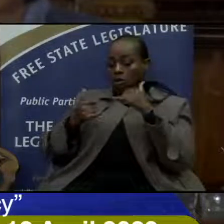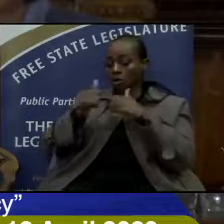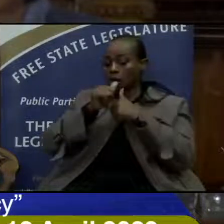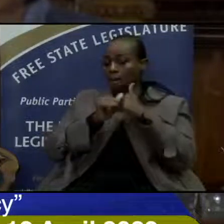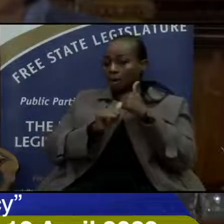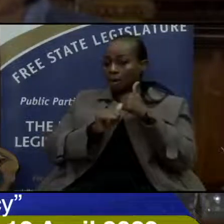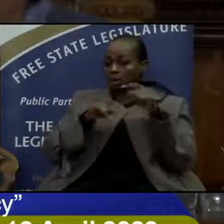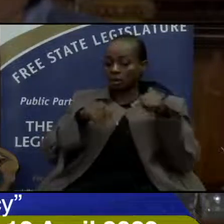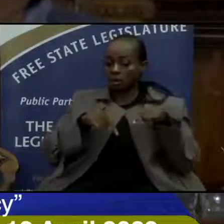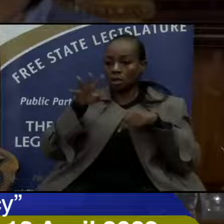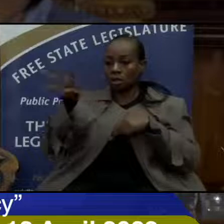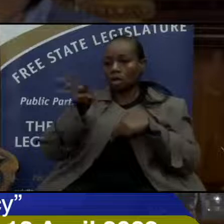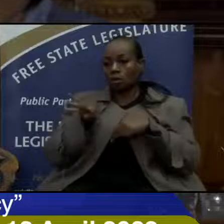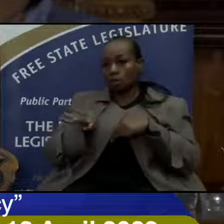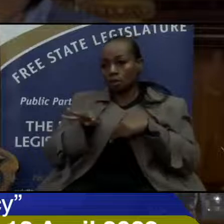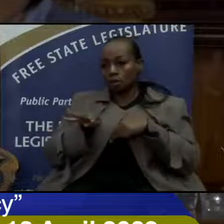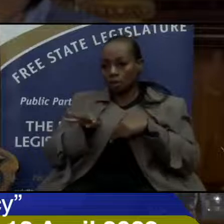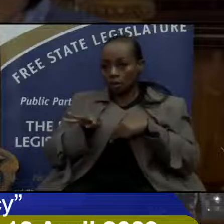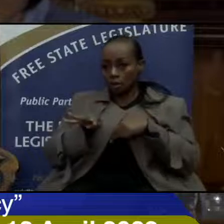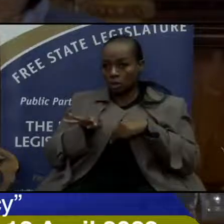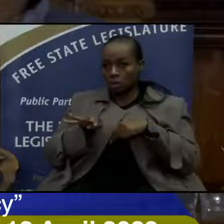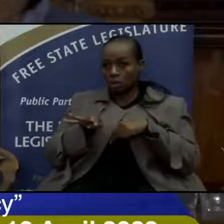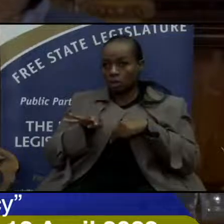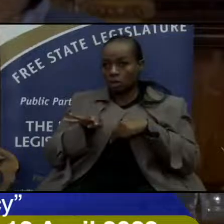of April.